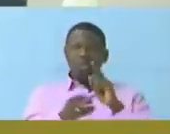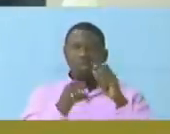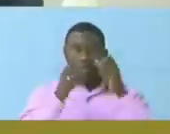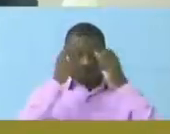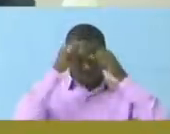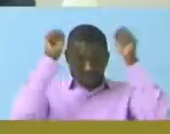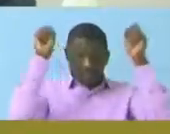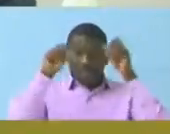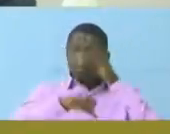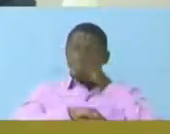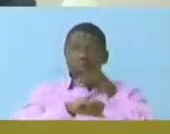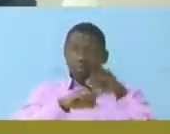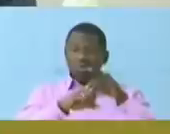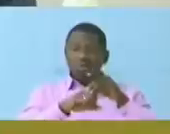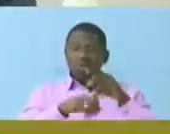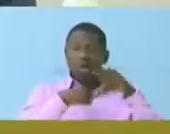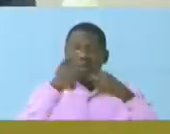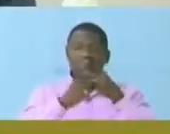position was.